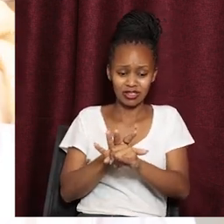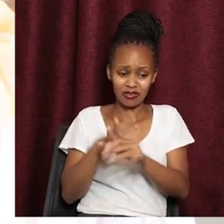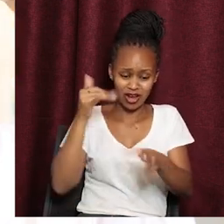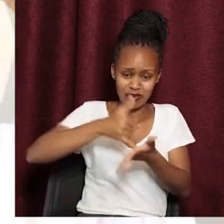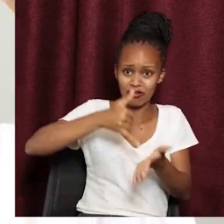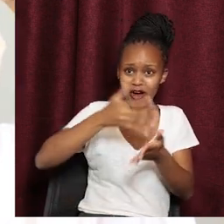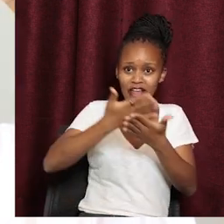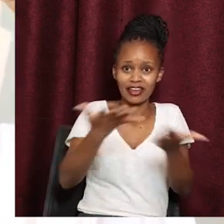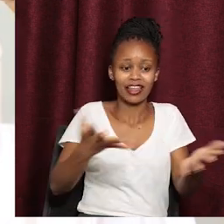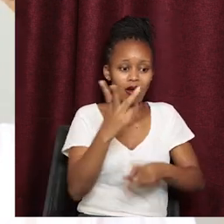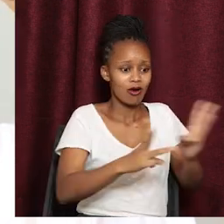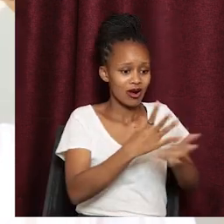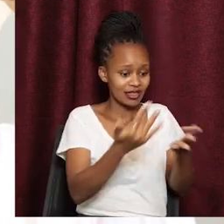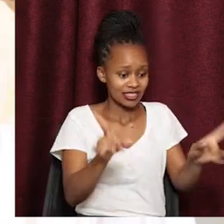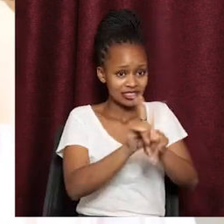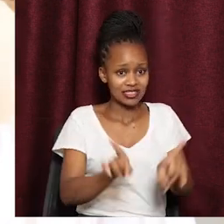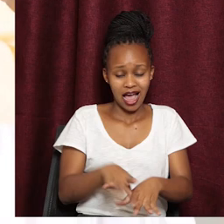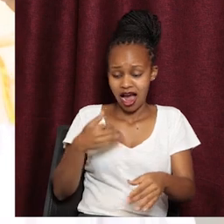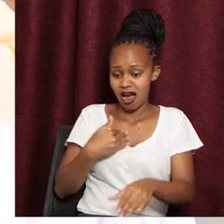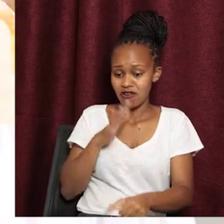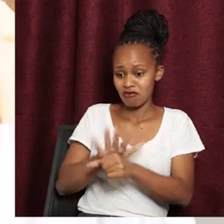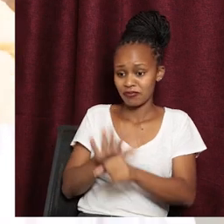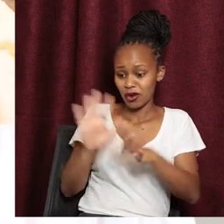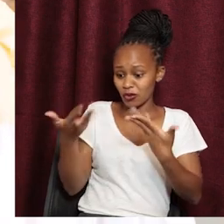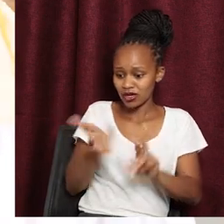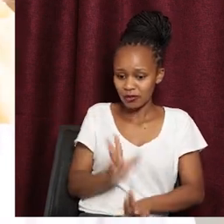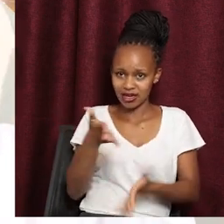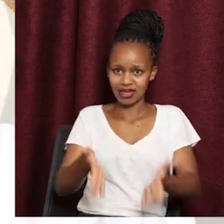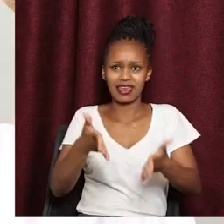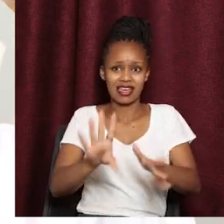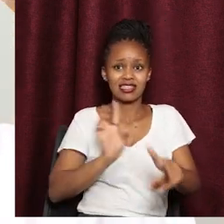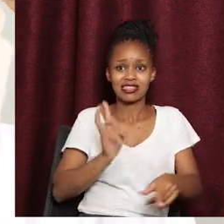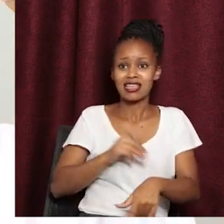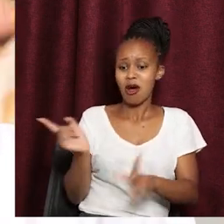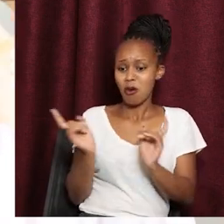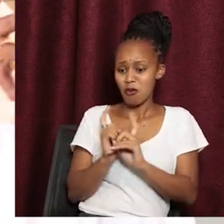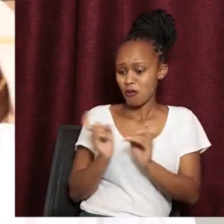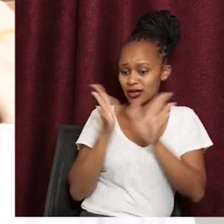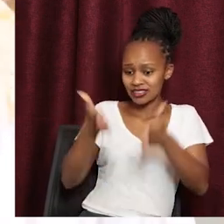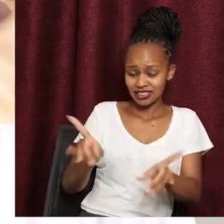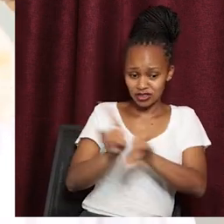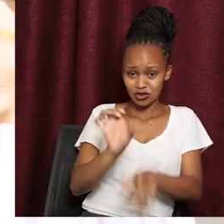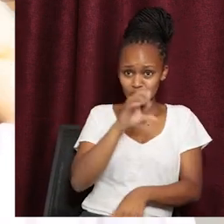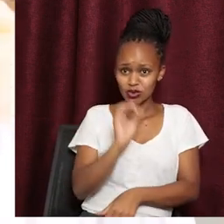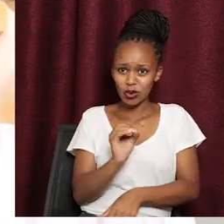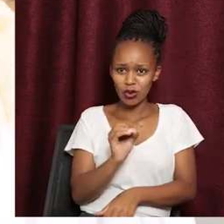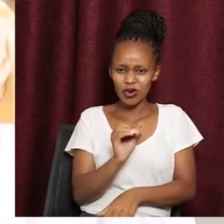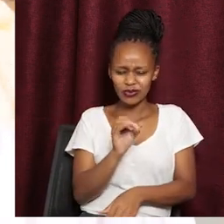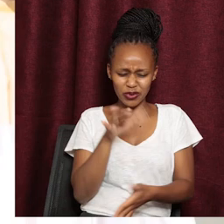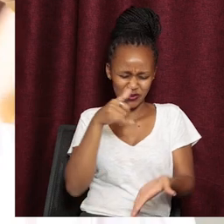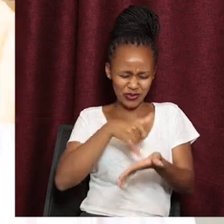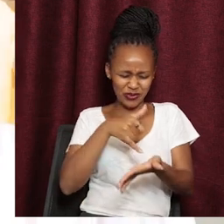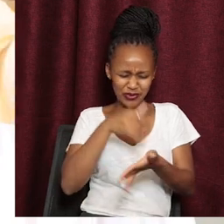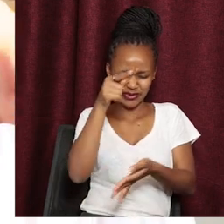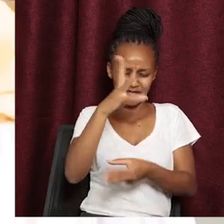We may get so attached to what's happening here. We were hurt here. So we are so attached to the world where